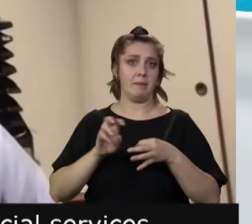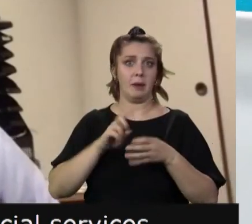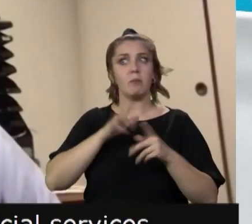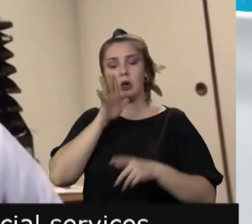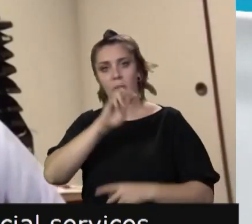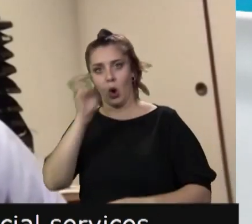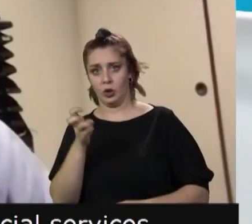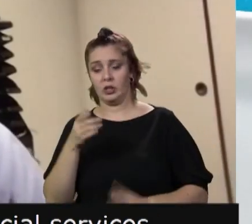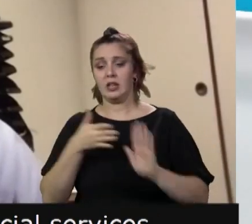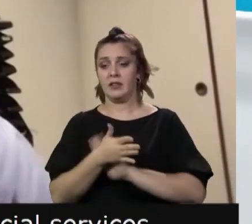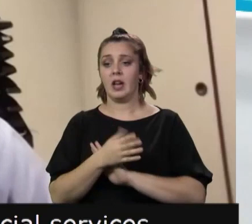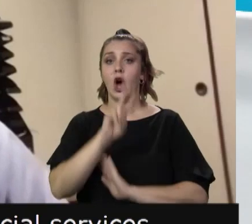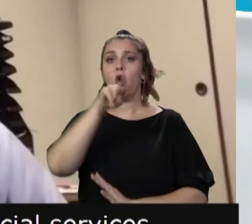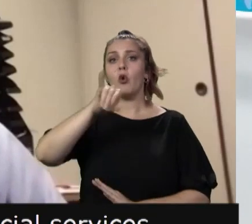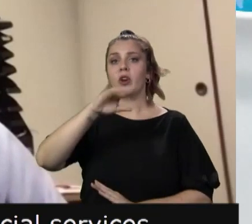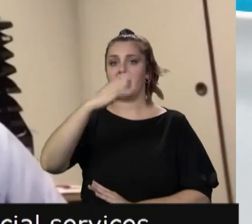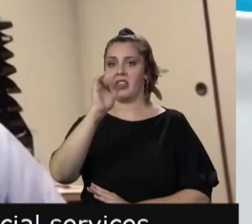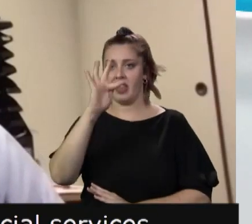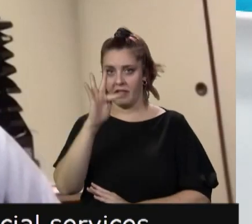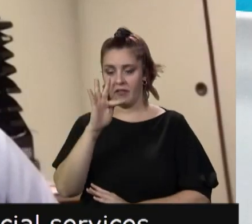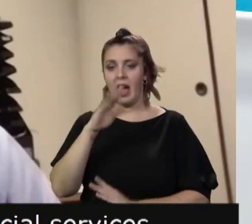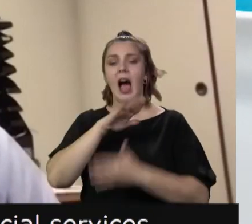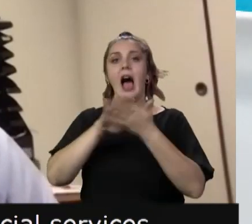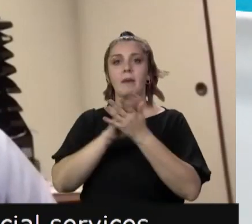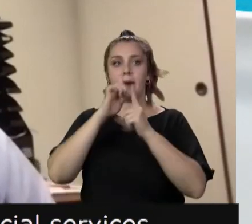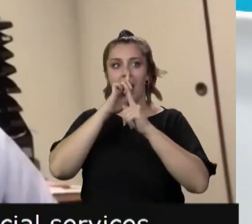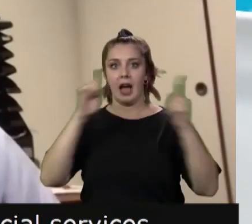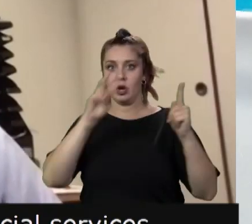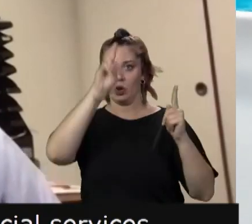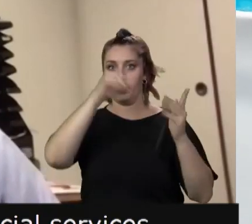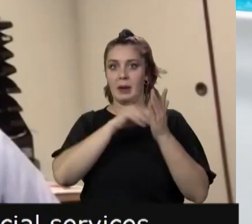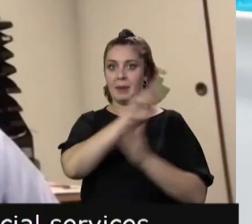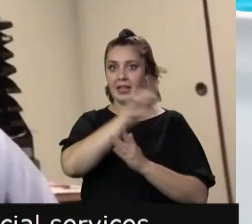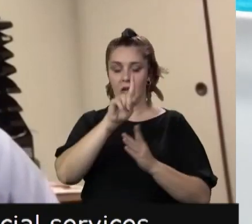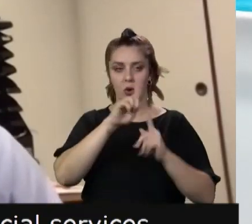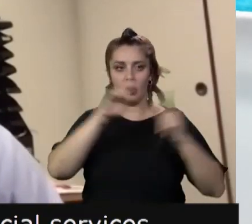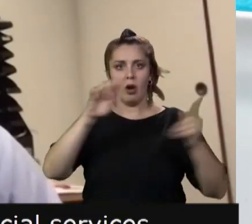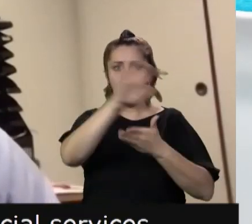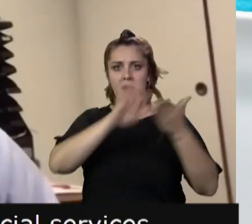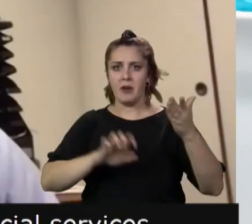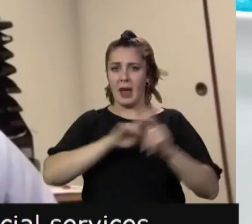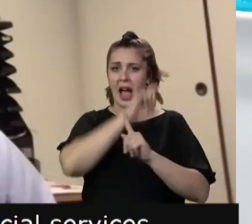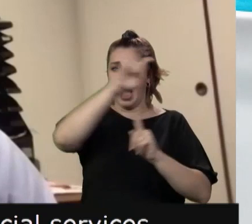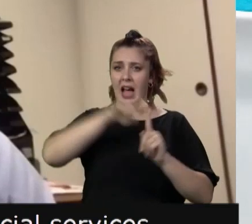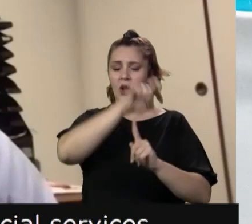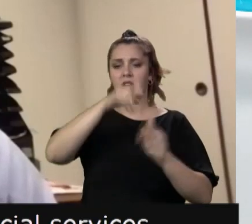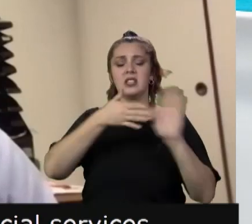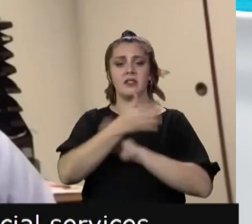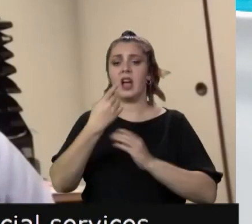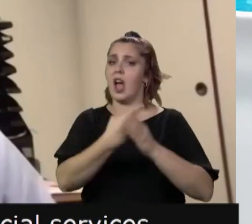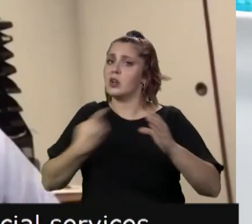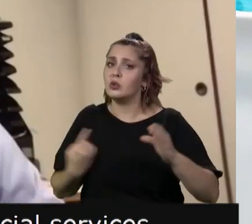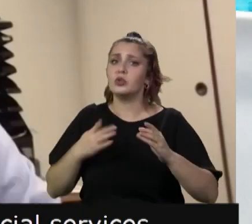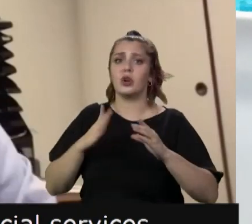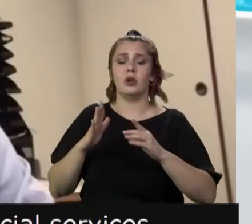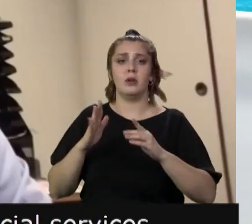personnel. There have been many representatives of organizations such